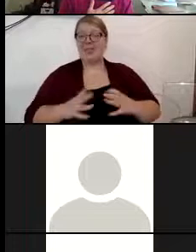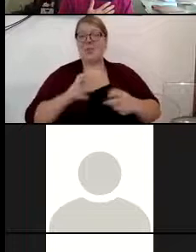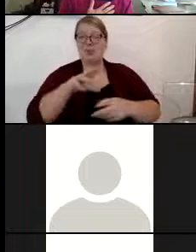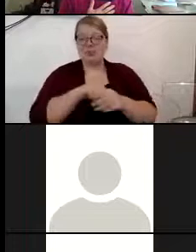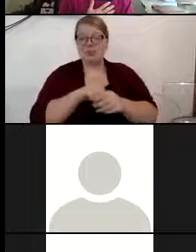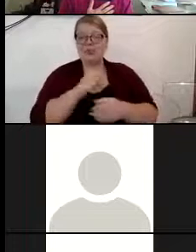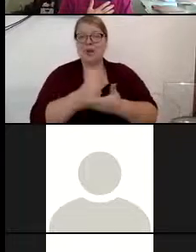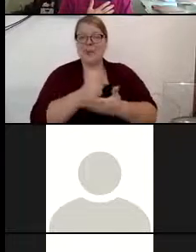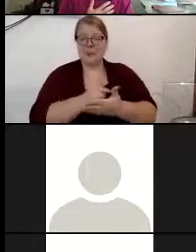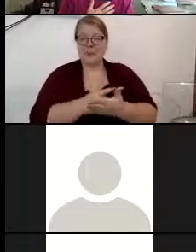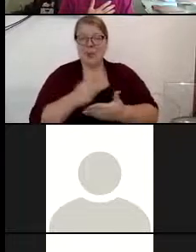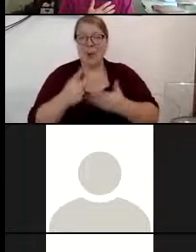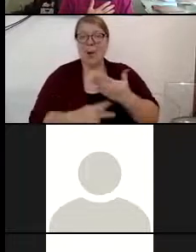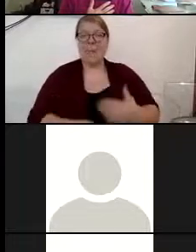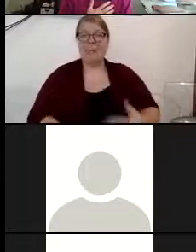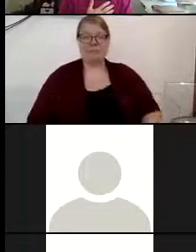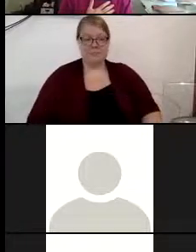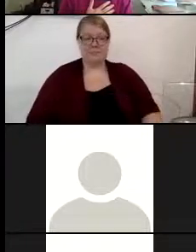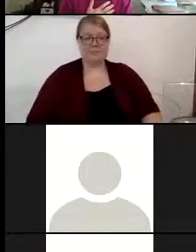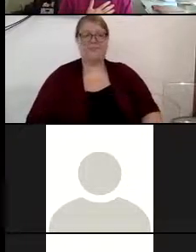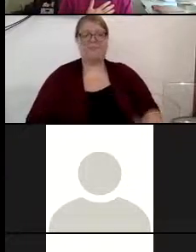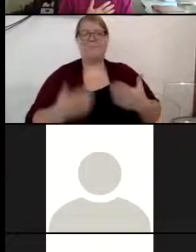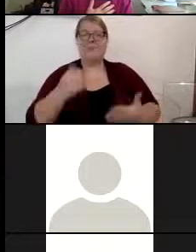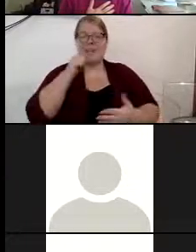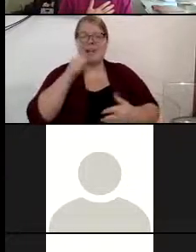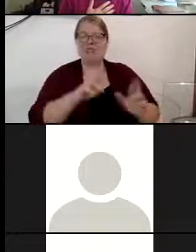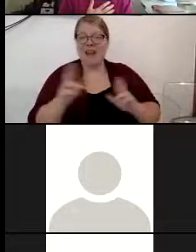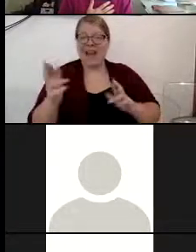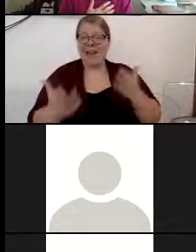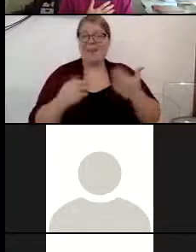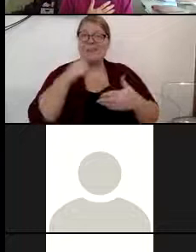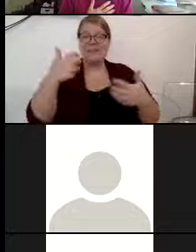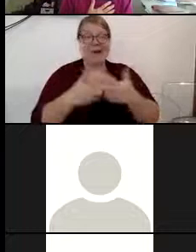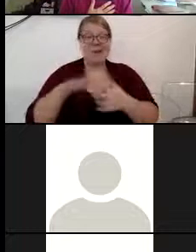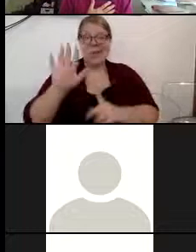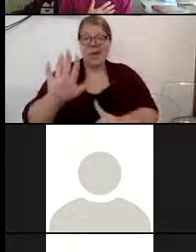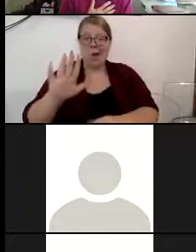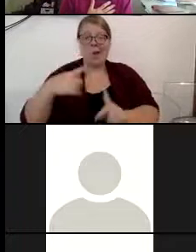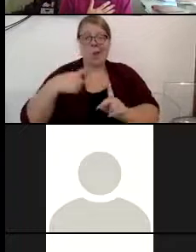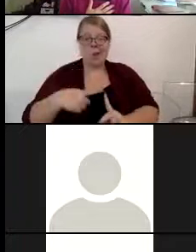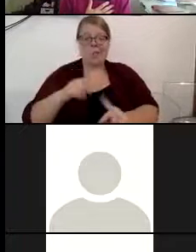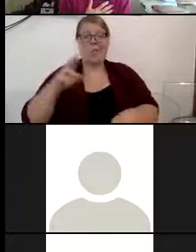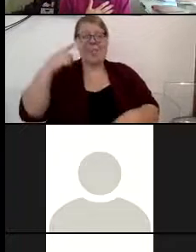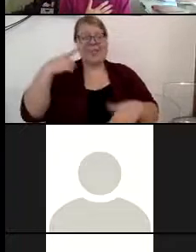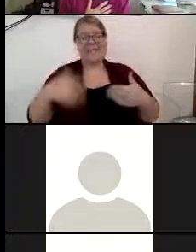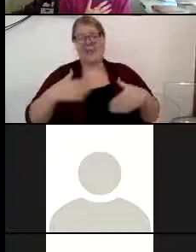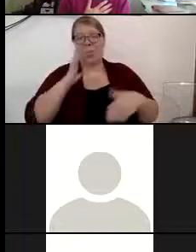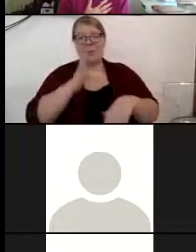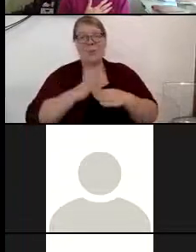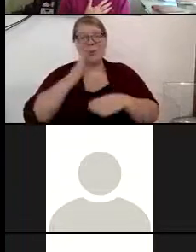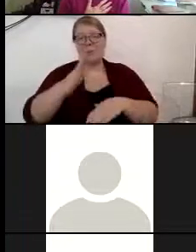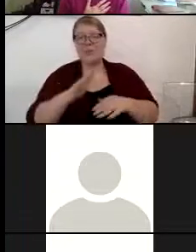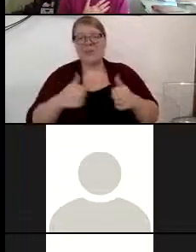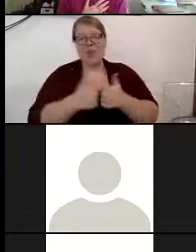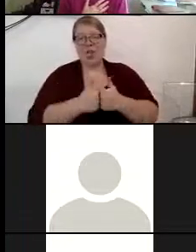If that's a requirement, they might not be ready, it doesn't match their goals, or they think it's too difficult to achieve. Now, I